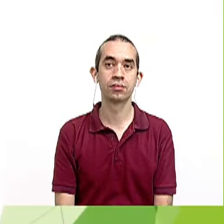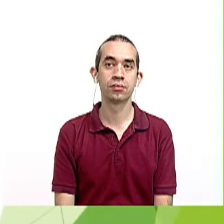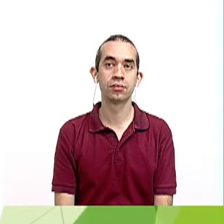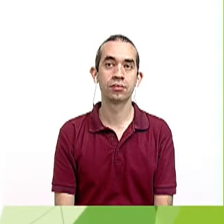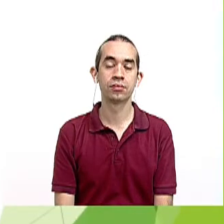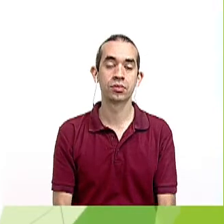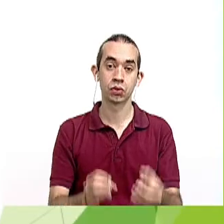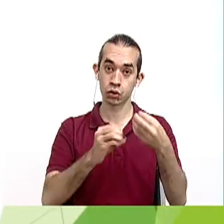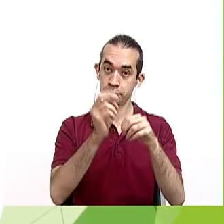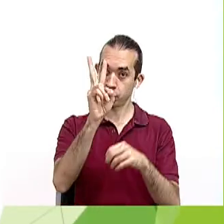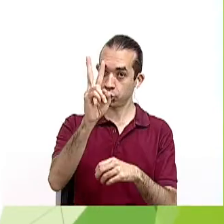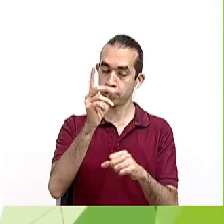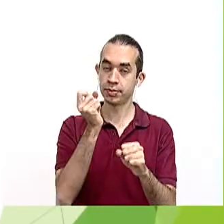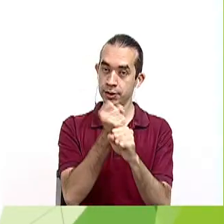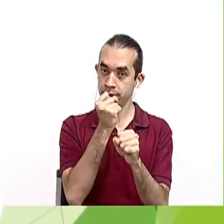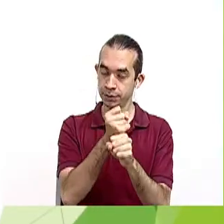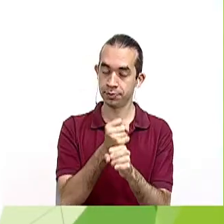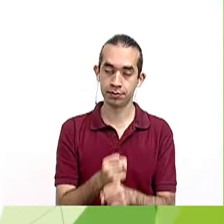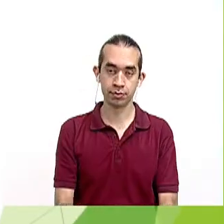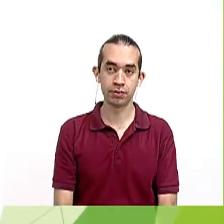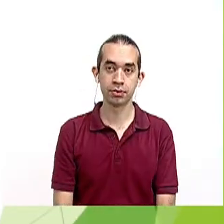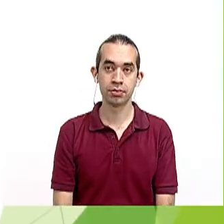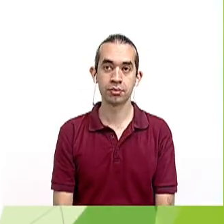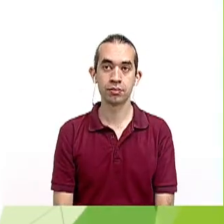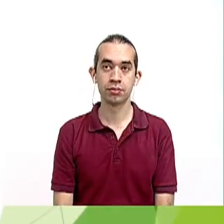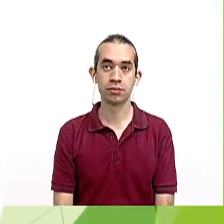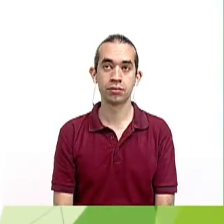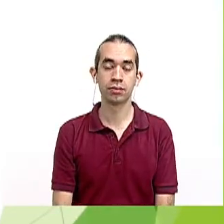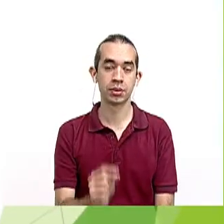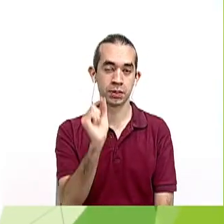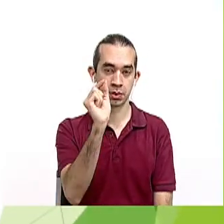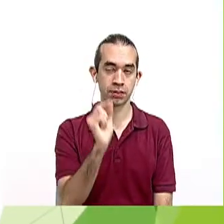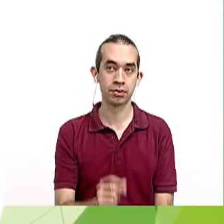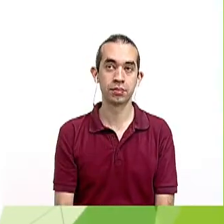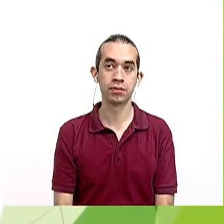Task number 2. It says, just a second.